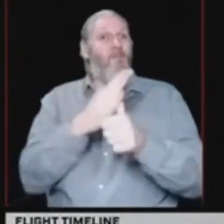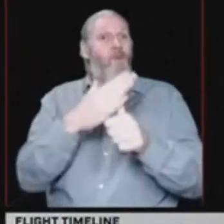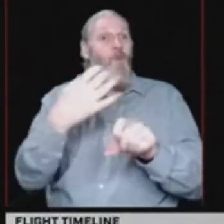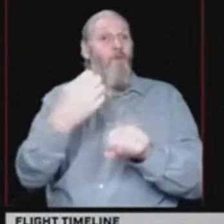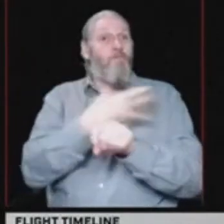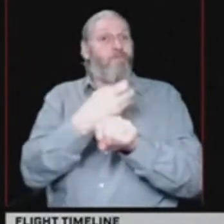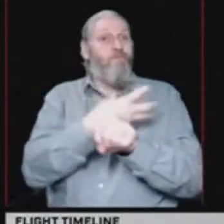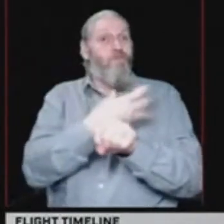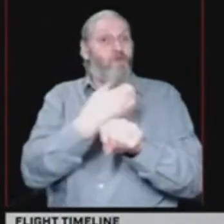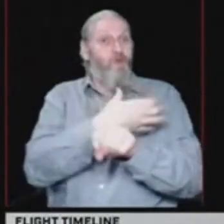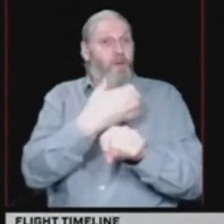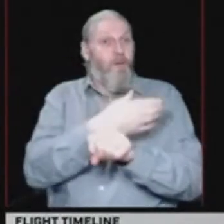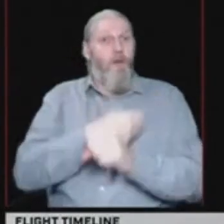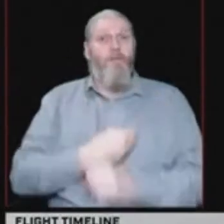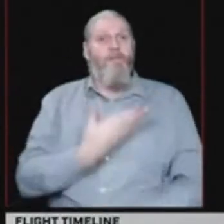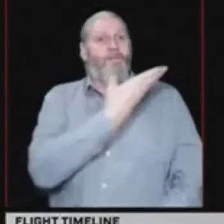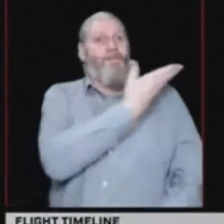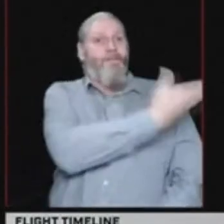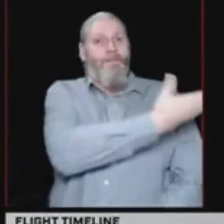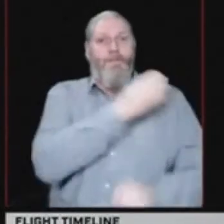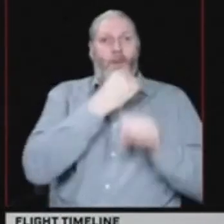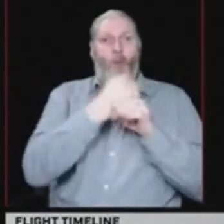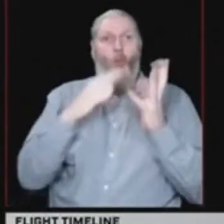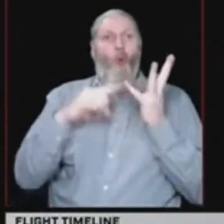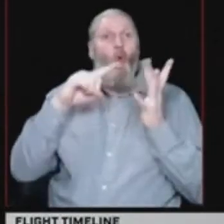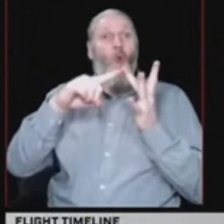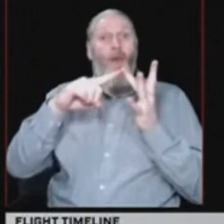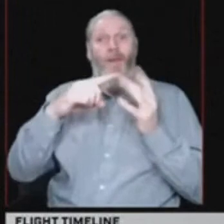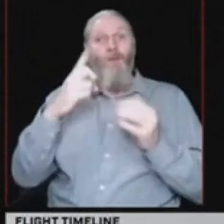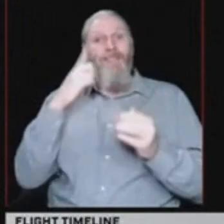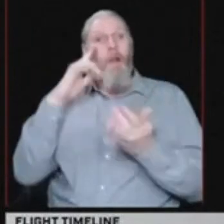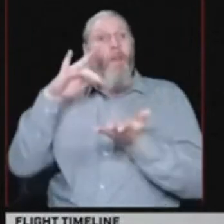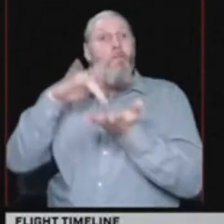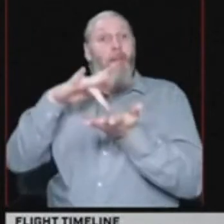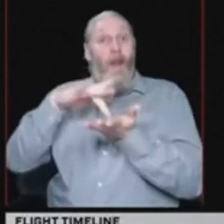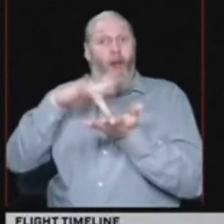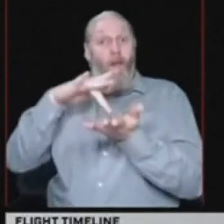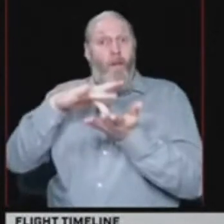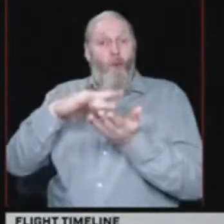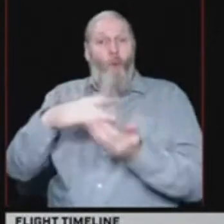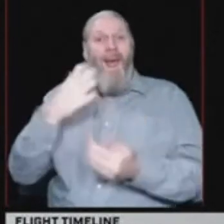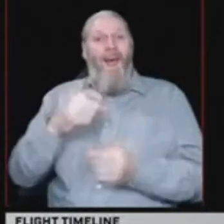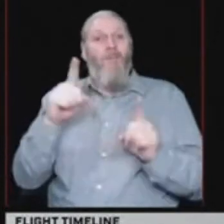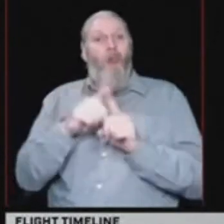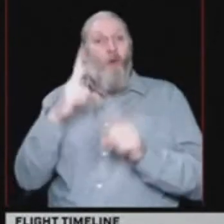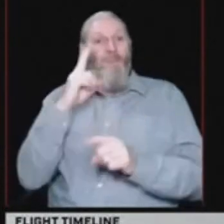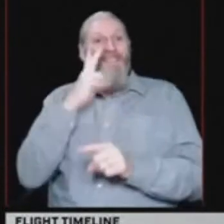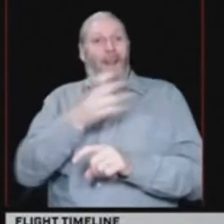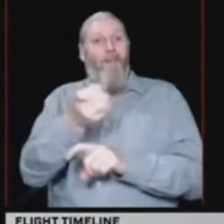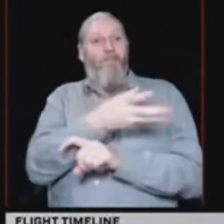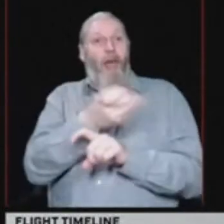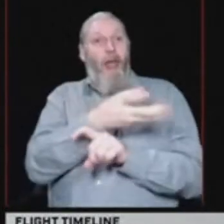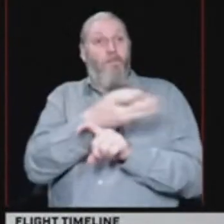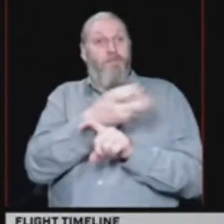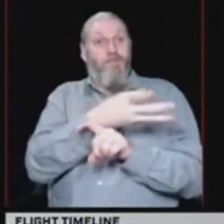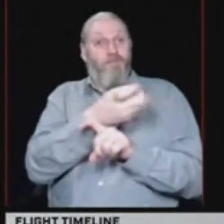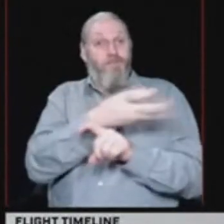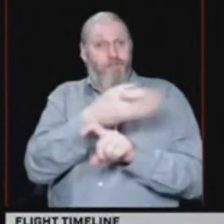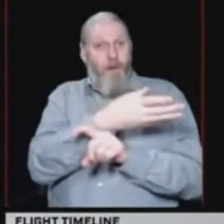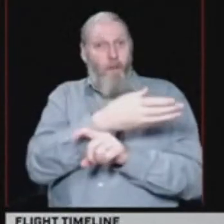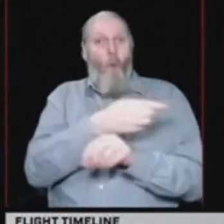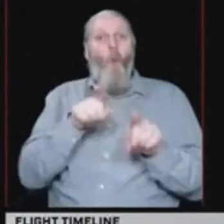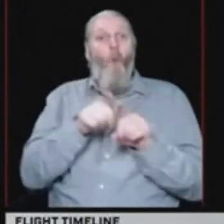On the GUI here, you can see in the center there, obviously the cool flame coming out the left-hand side. but you can see the fuel and